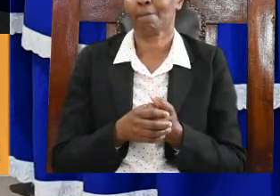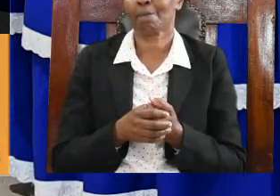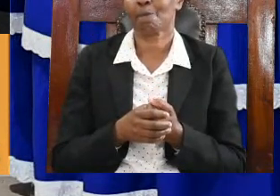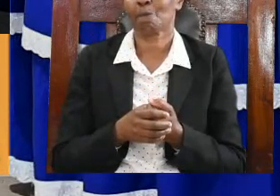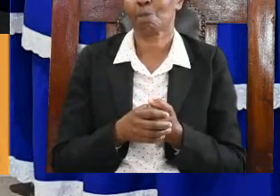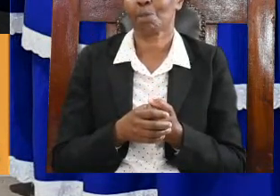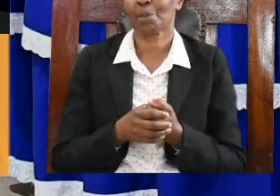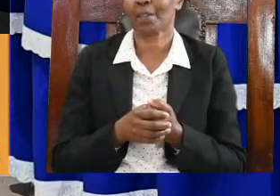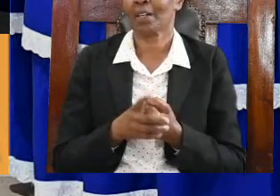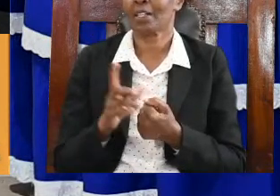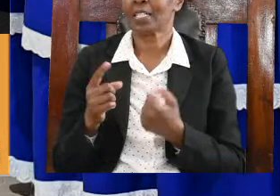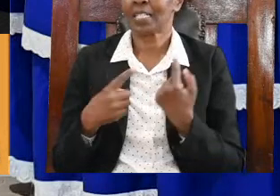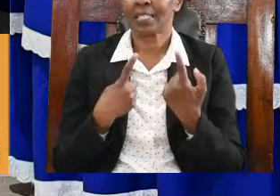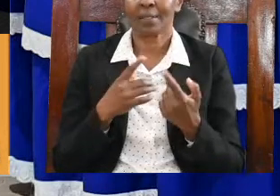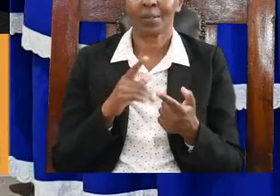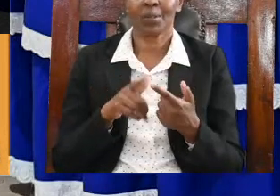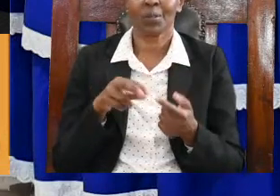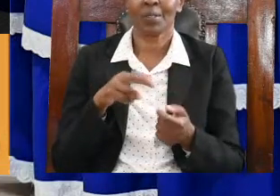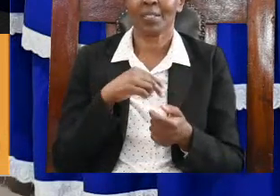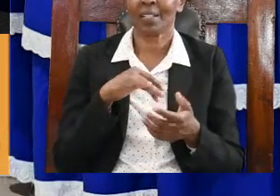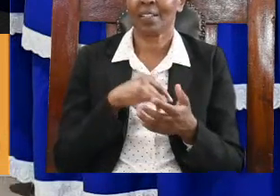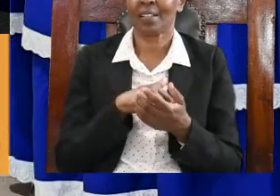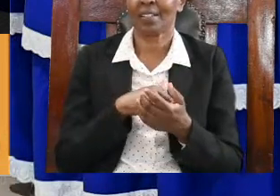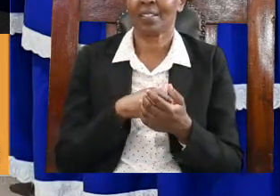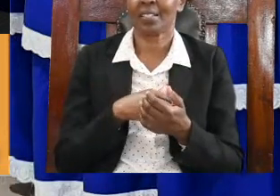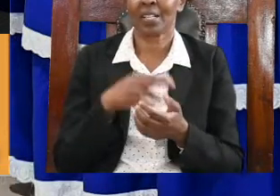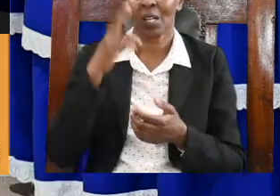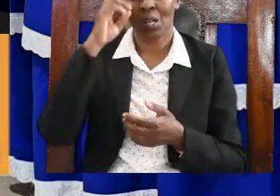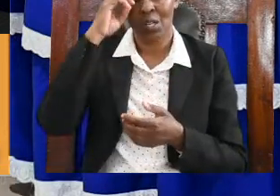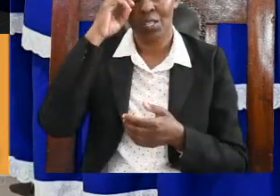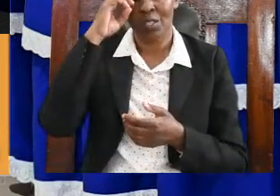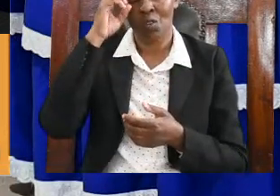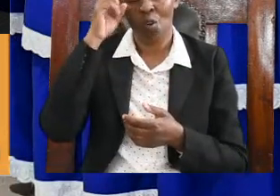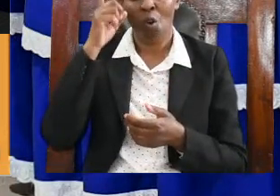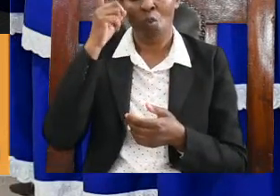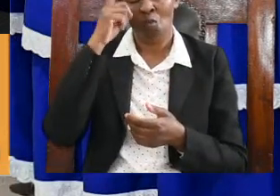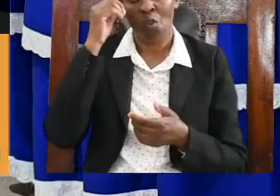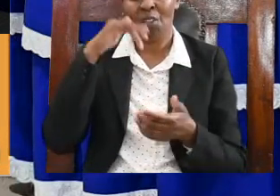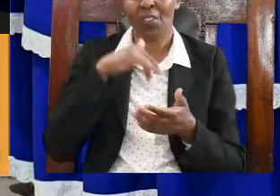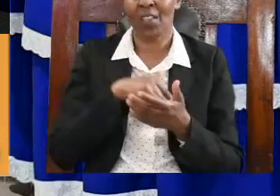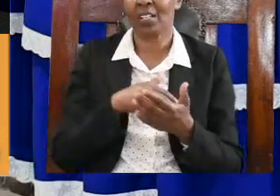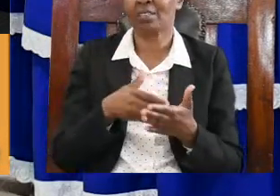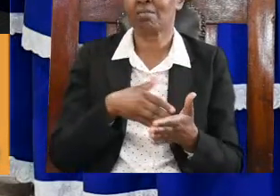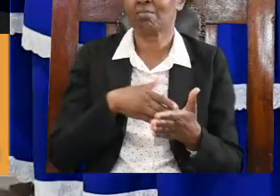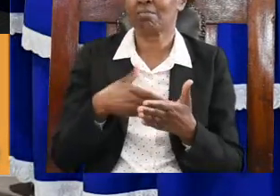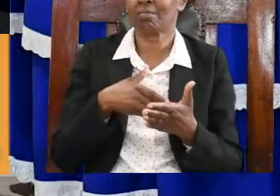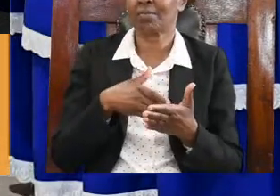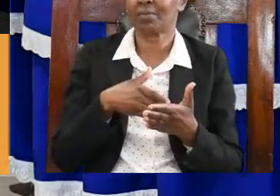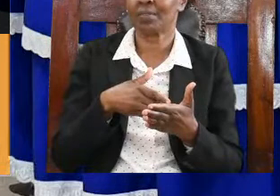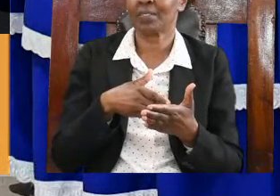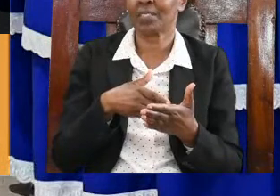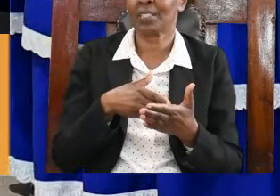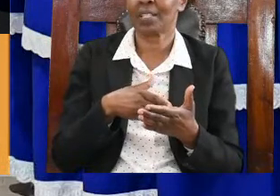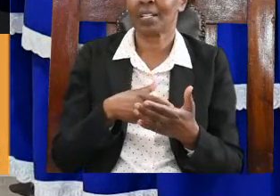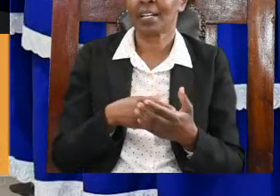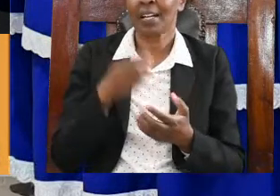So I've said the reason for this weakness, Satan's reason is to put you